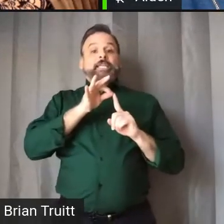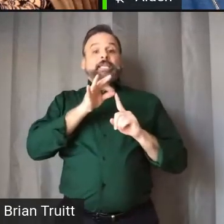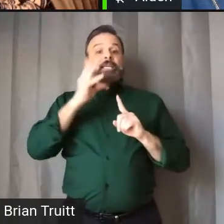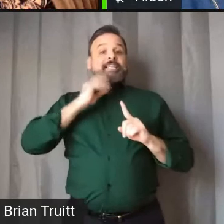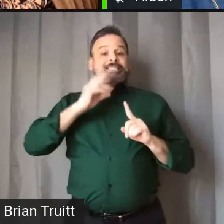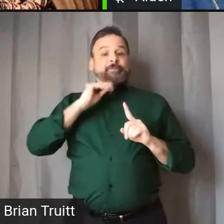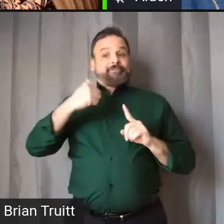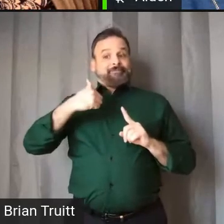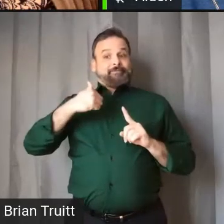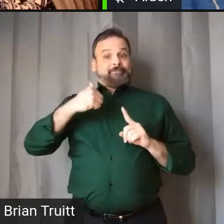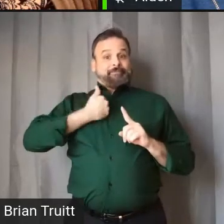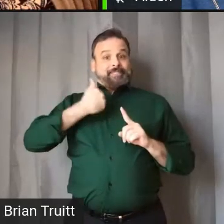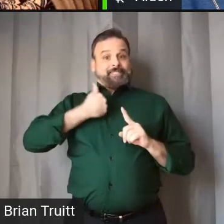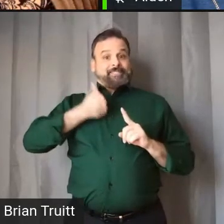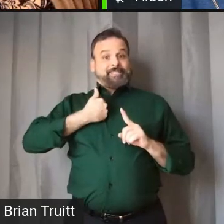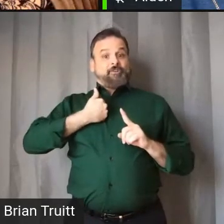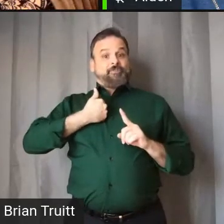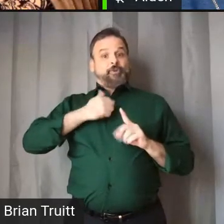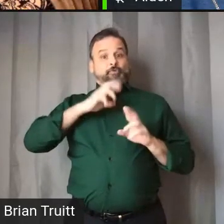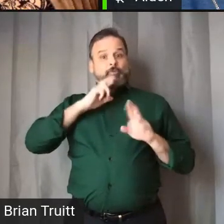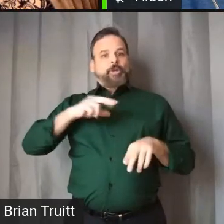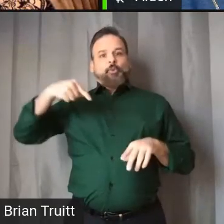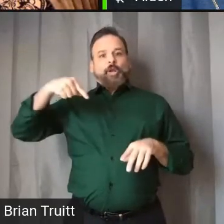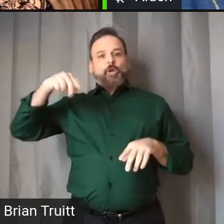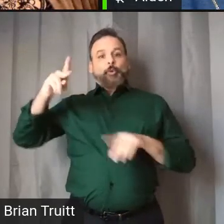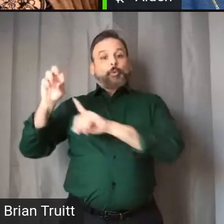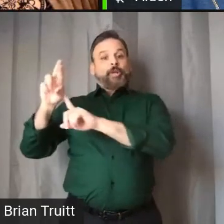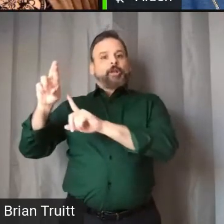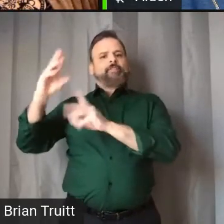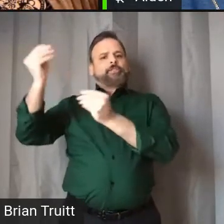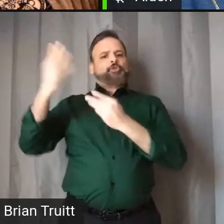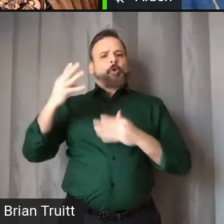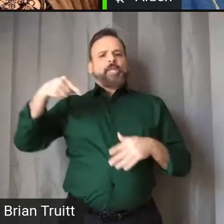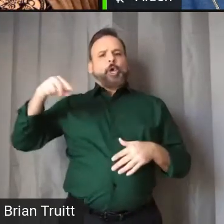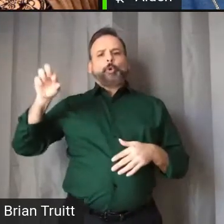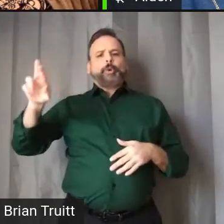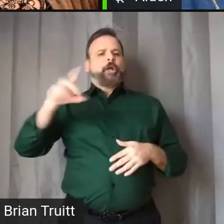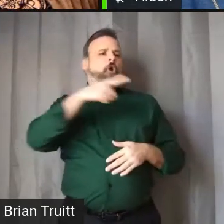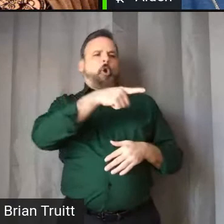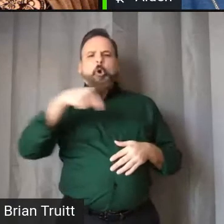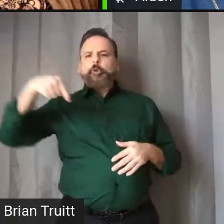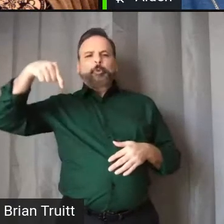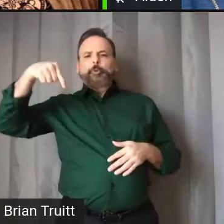experiences I had reporting where queerness, I was told that queerness made me less believable.